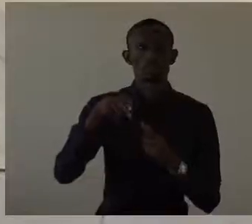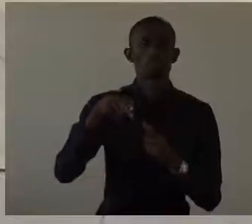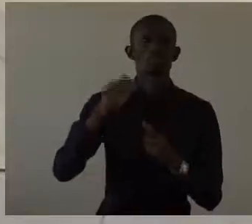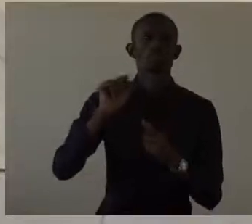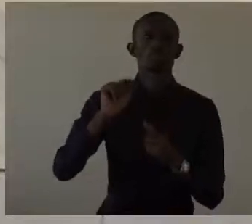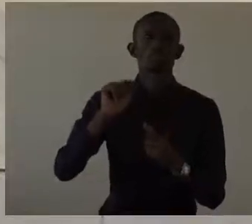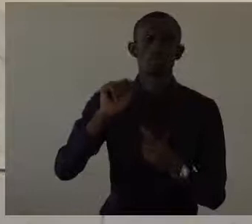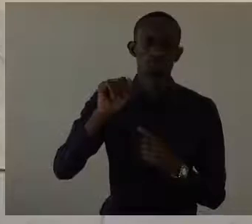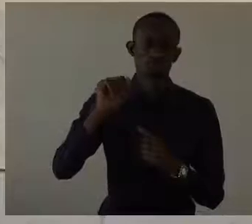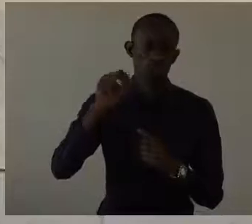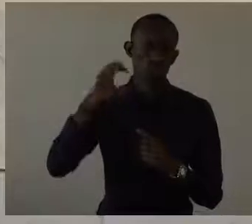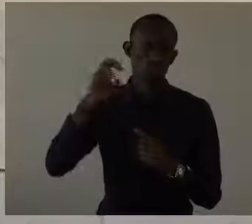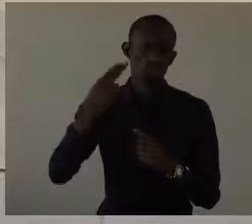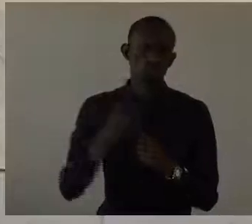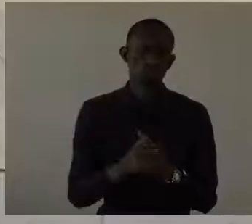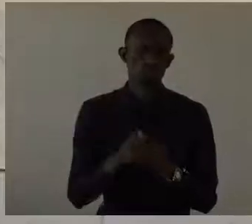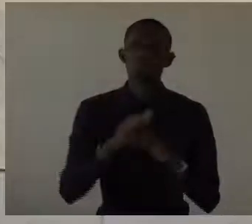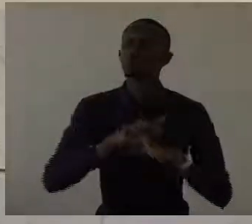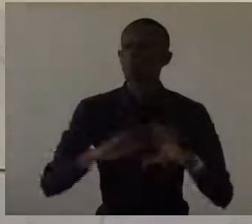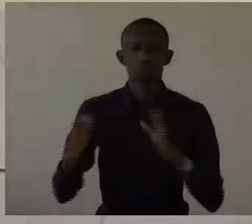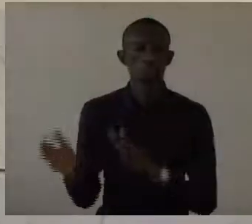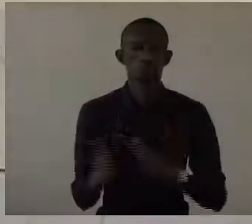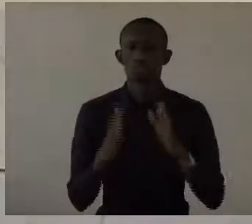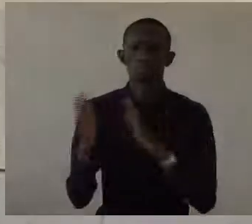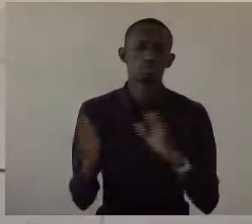our ketone from the alcohol.